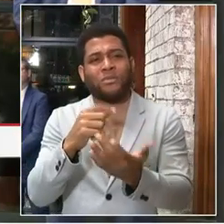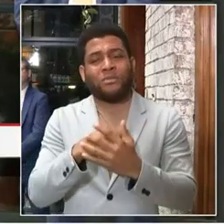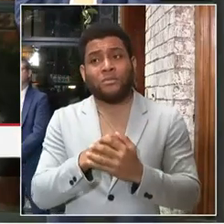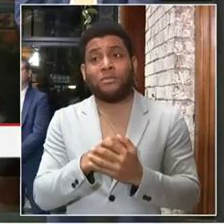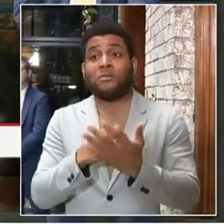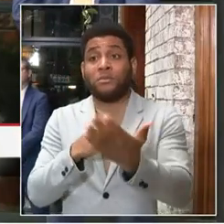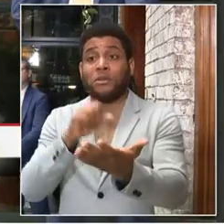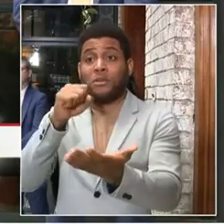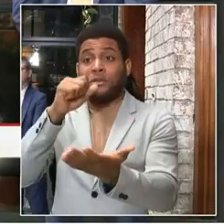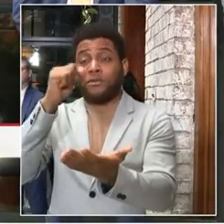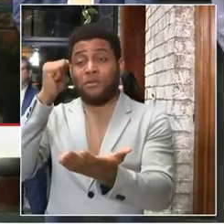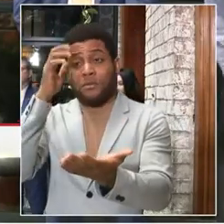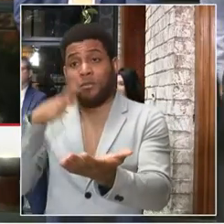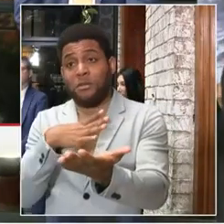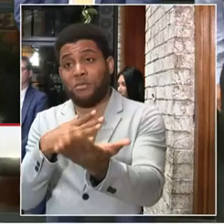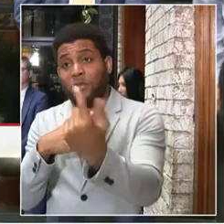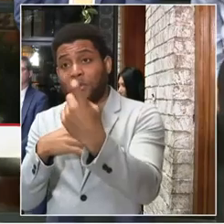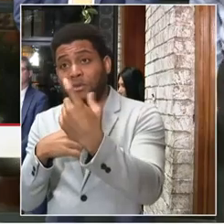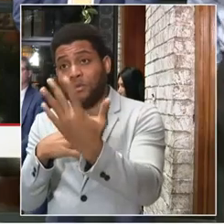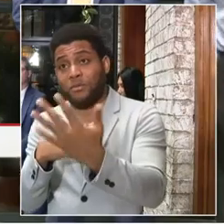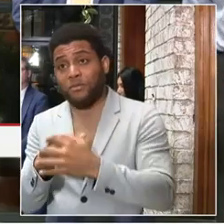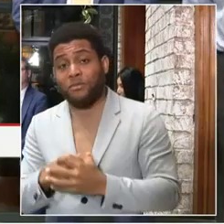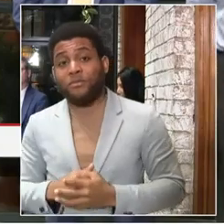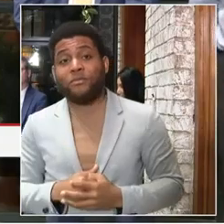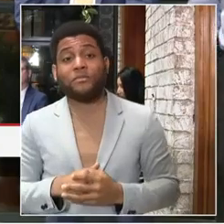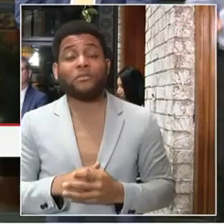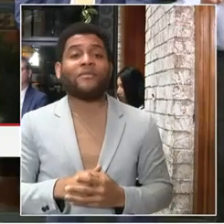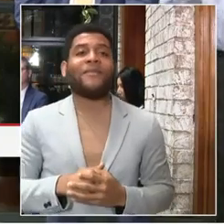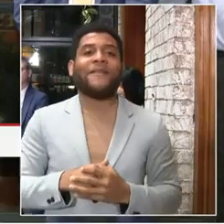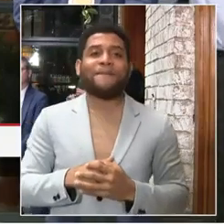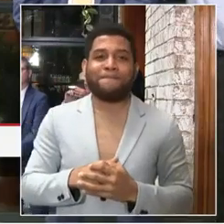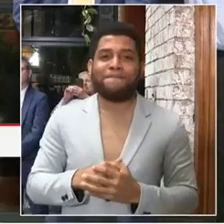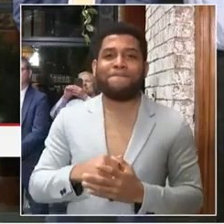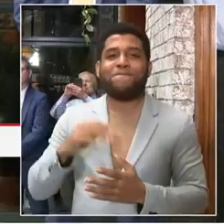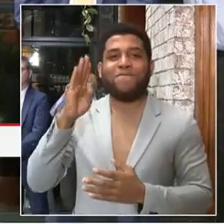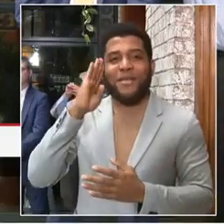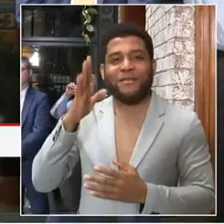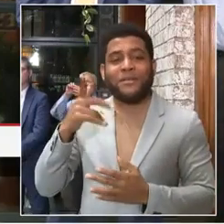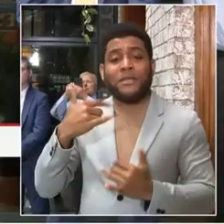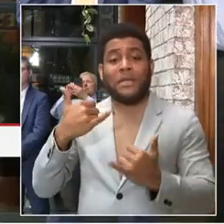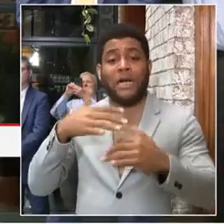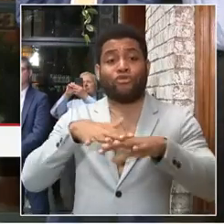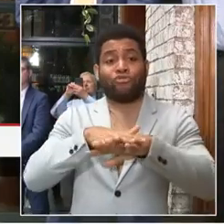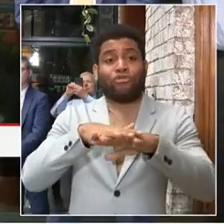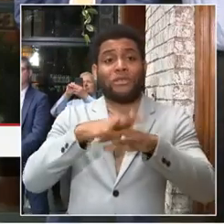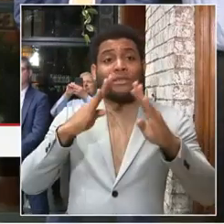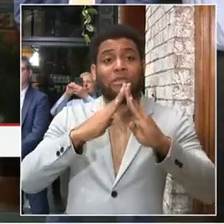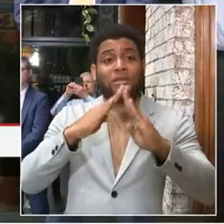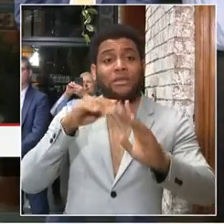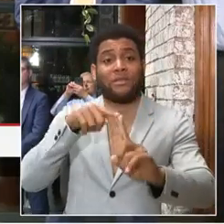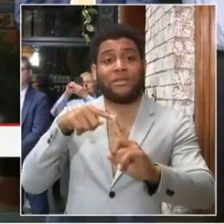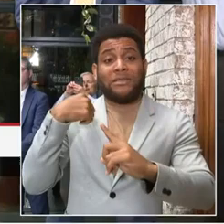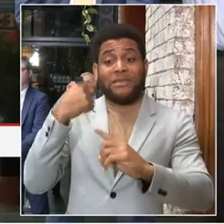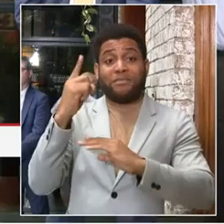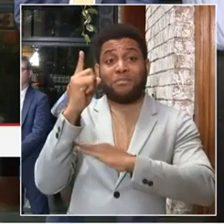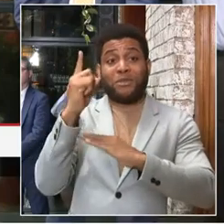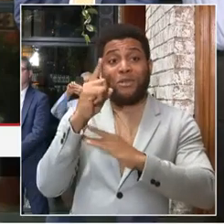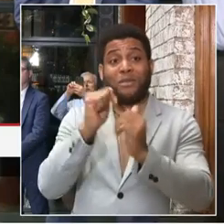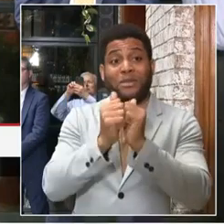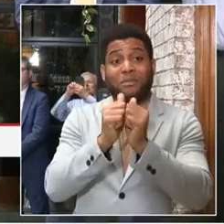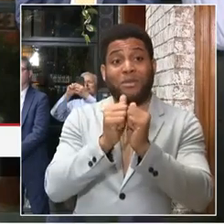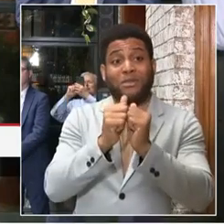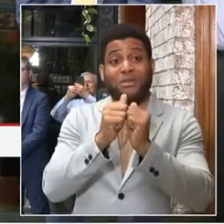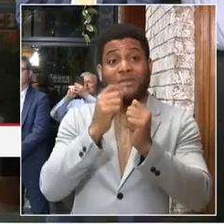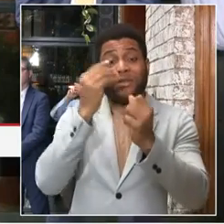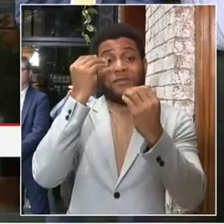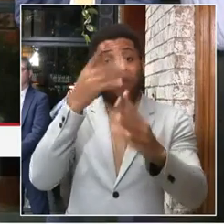lot of attention has been paid towards revitalizing downtown in the weeks since Monumental's announcement. I'm just wondering if that same amount of attention